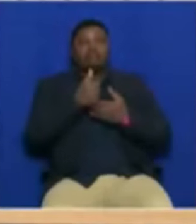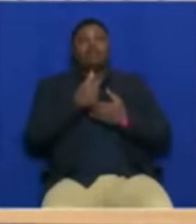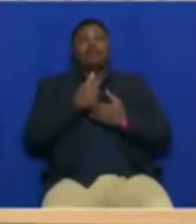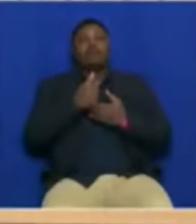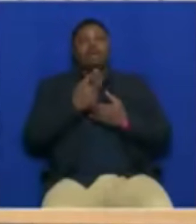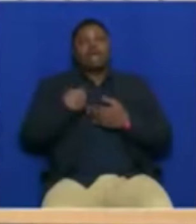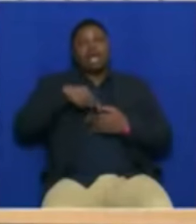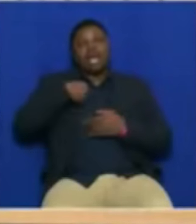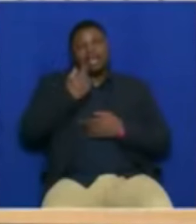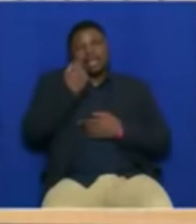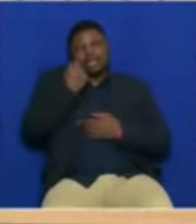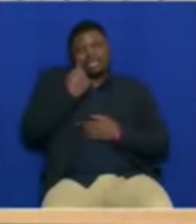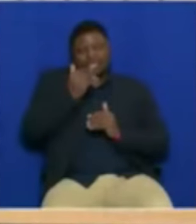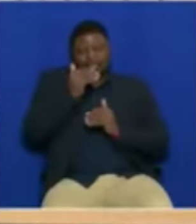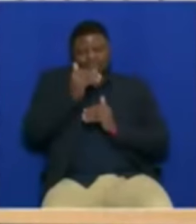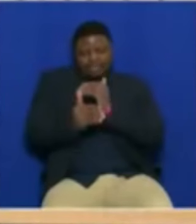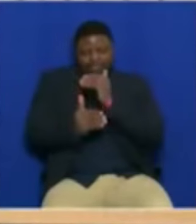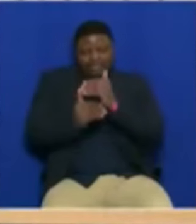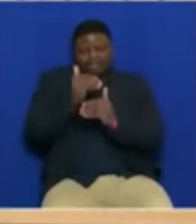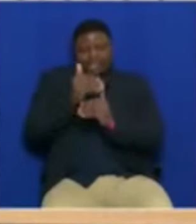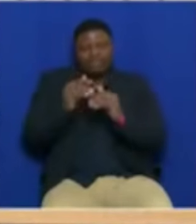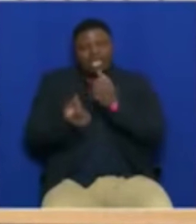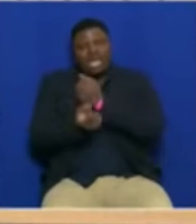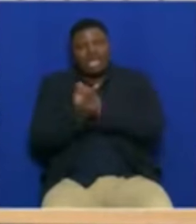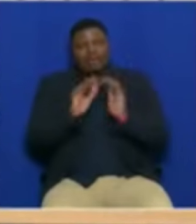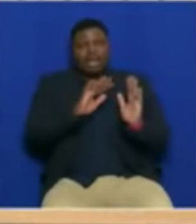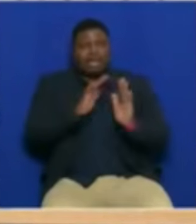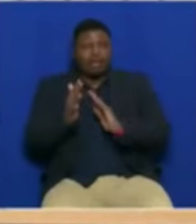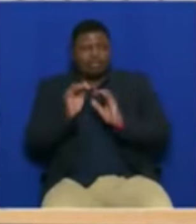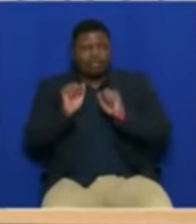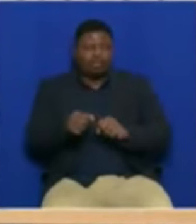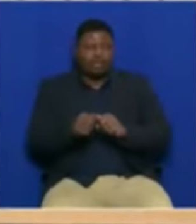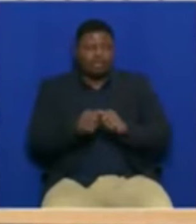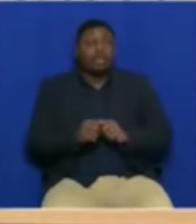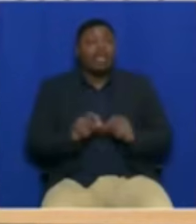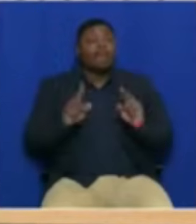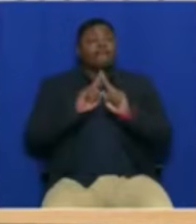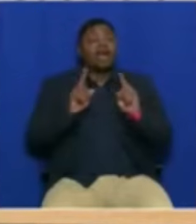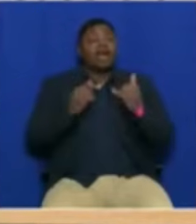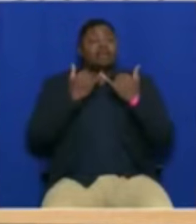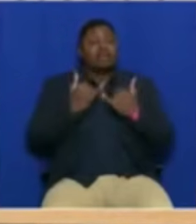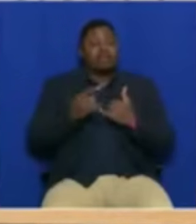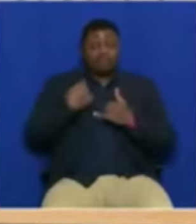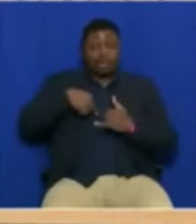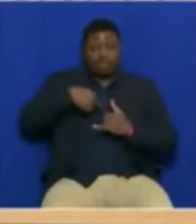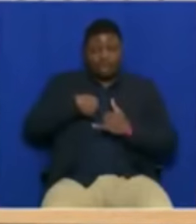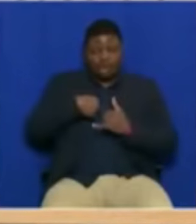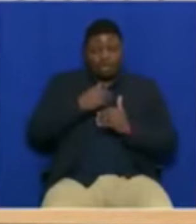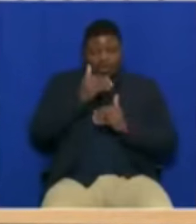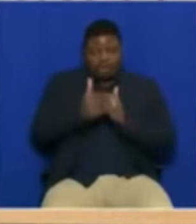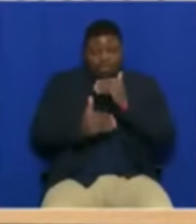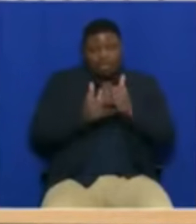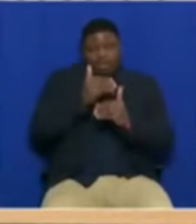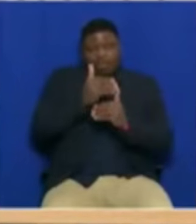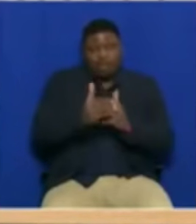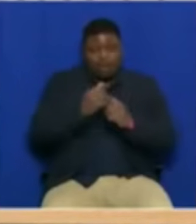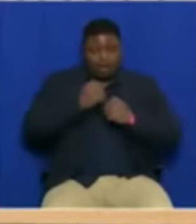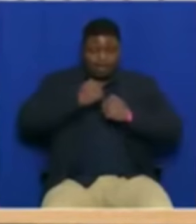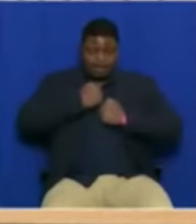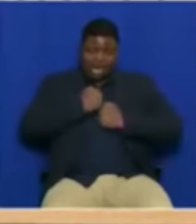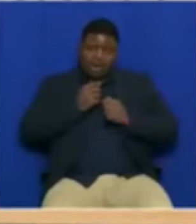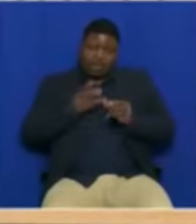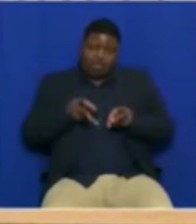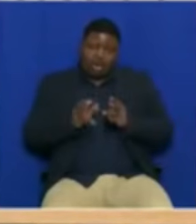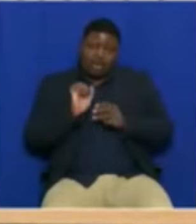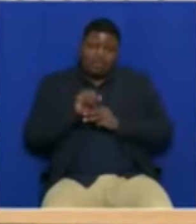propose that we follow my chronology. You keep that affidavit to the side, and to the extent that you conclude that I have